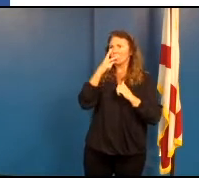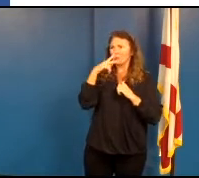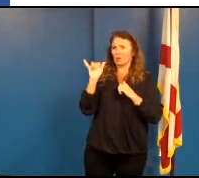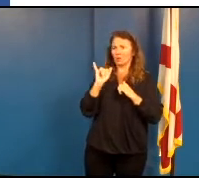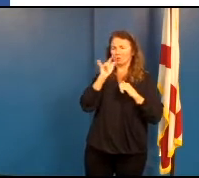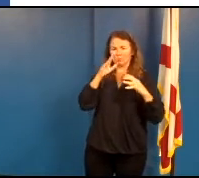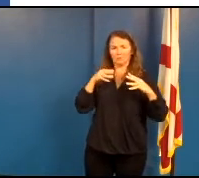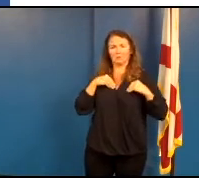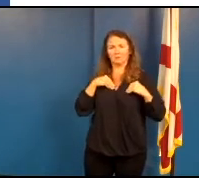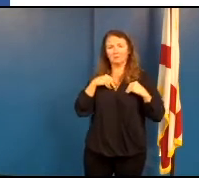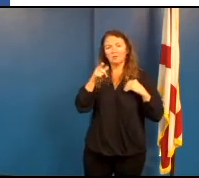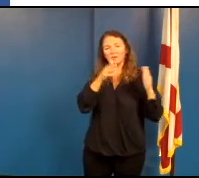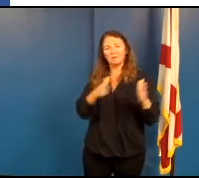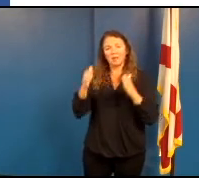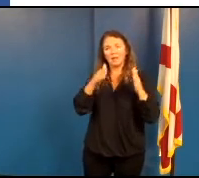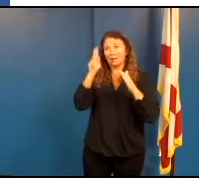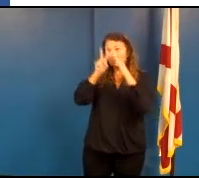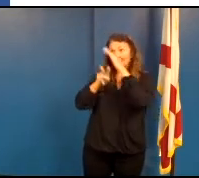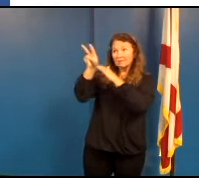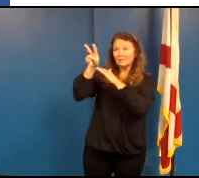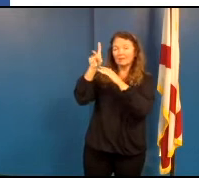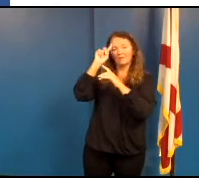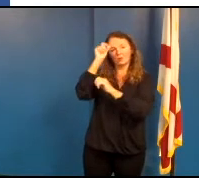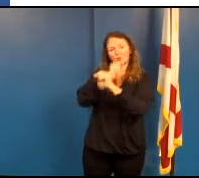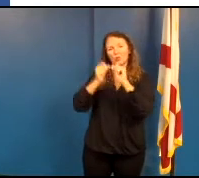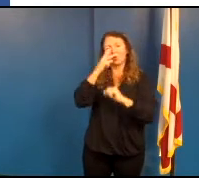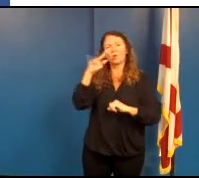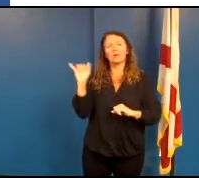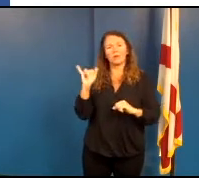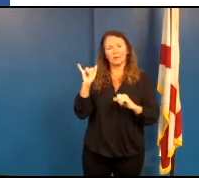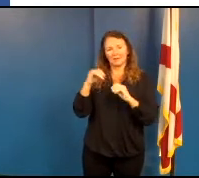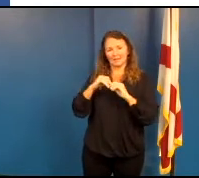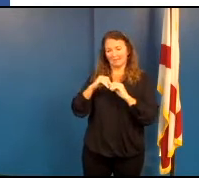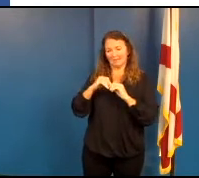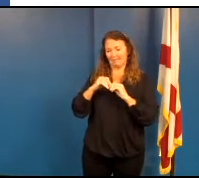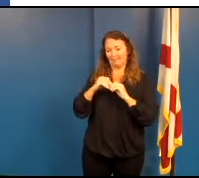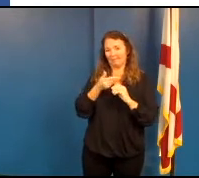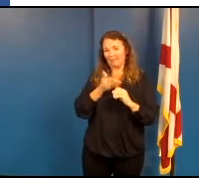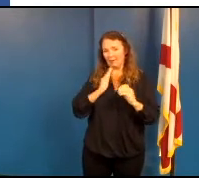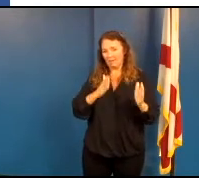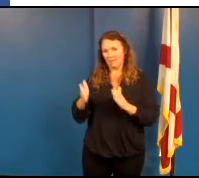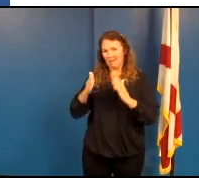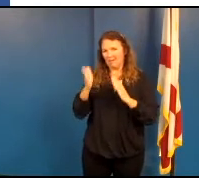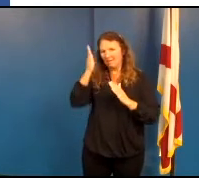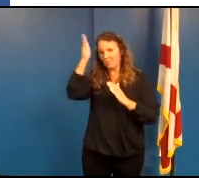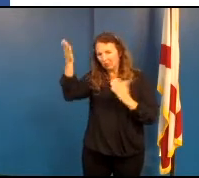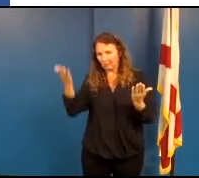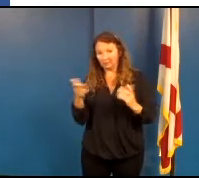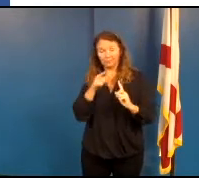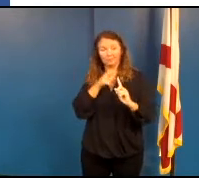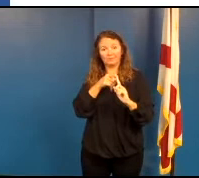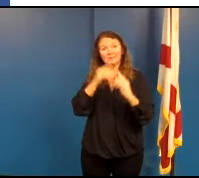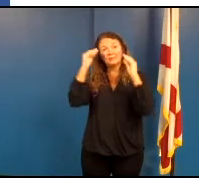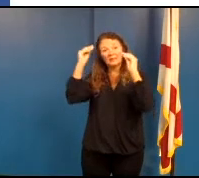you should plan on seeing in terms of strategies in the in our strategic plan. One is teaching